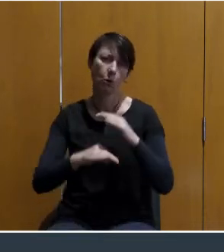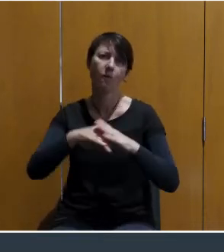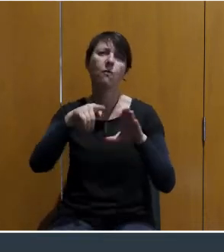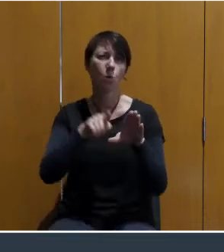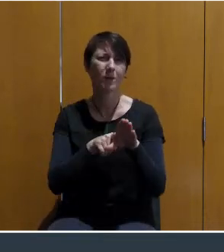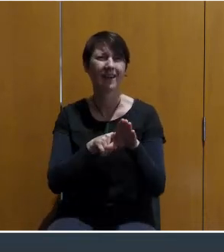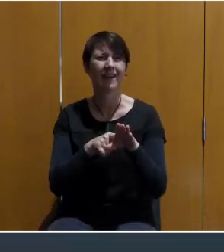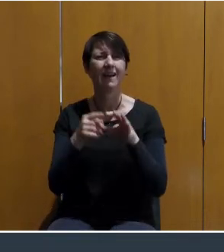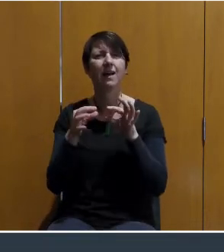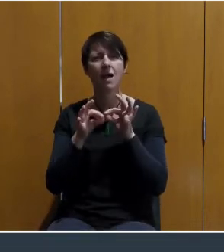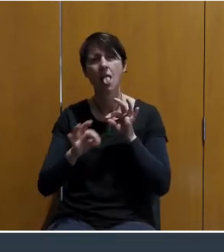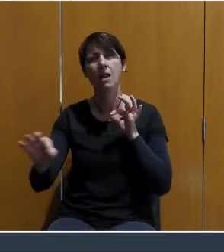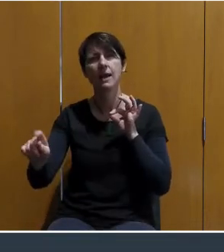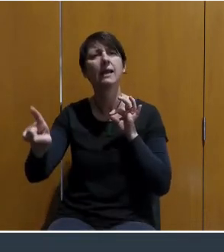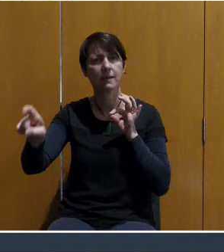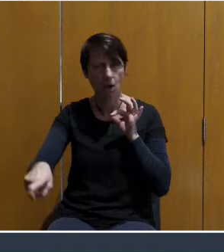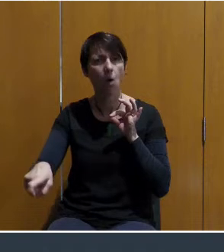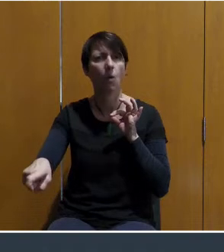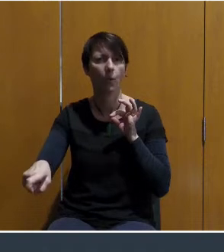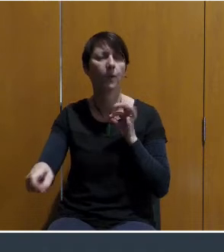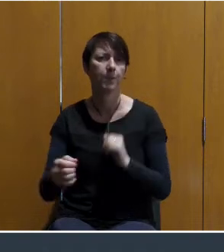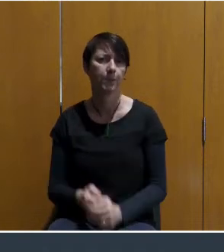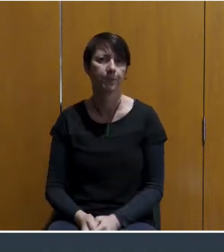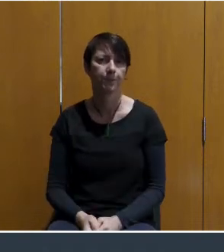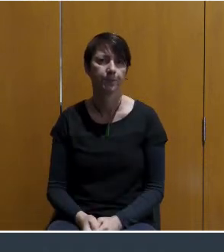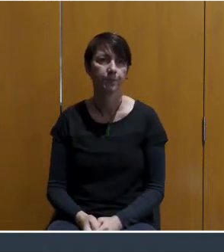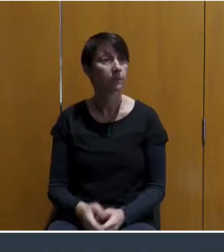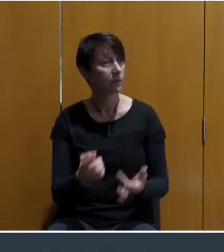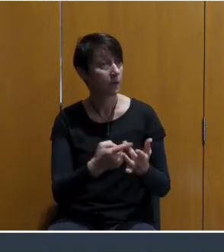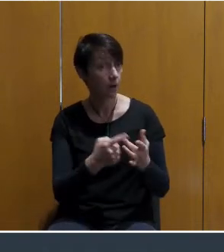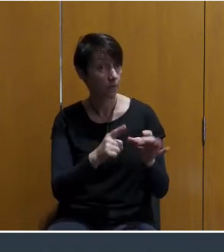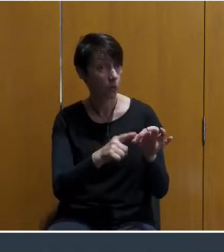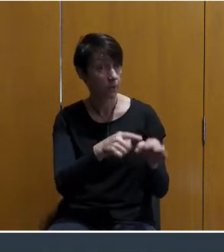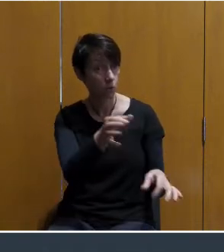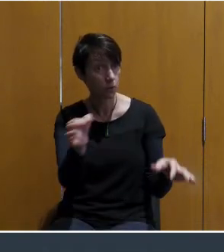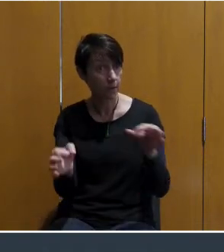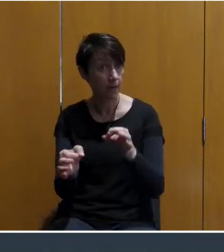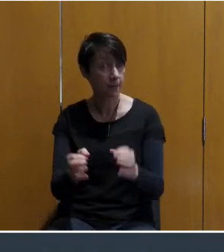Any further questions? Thank you very much Thank for your you. time, Angela.